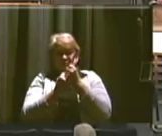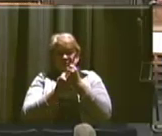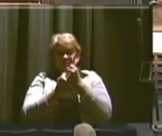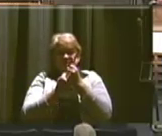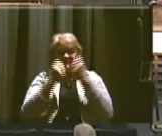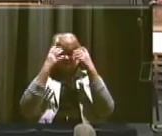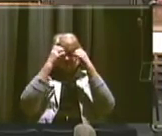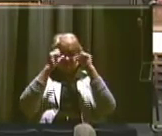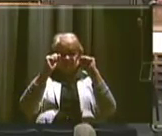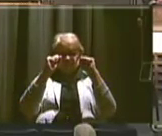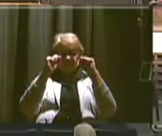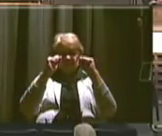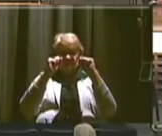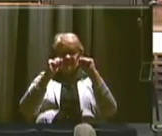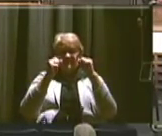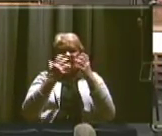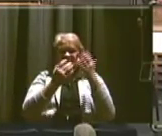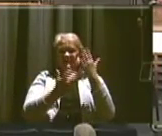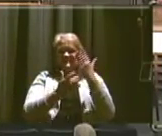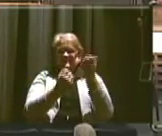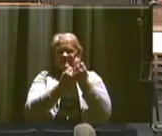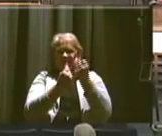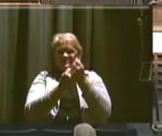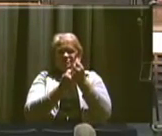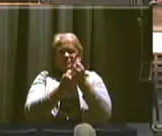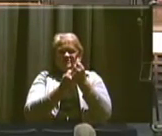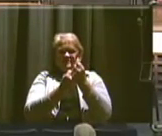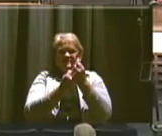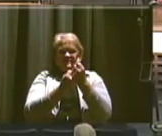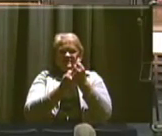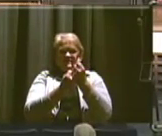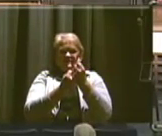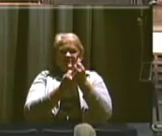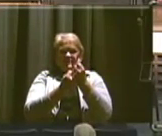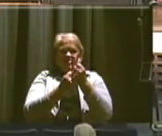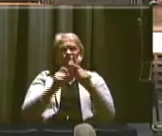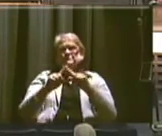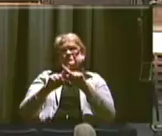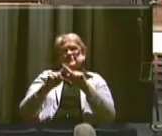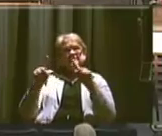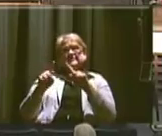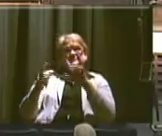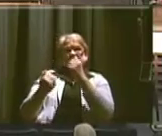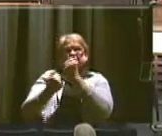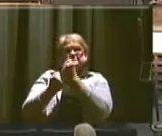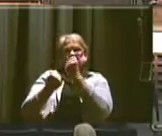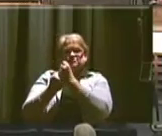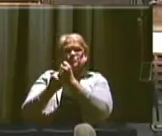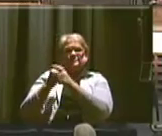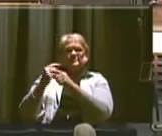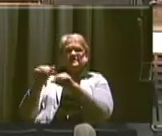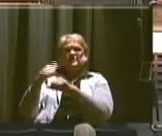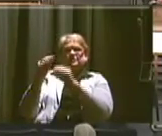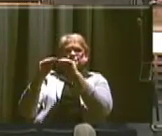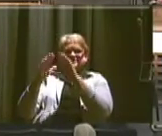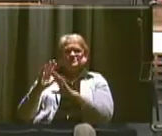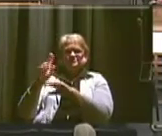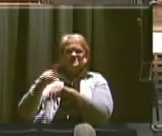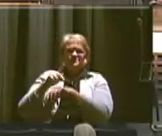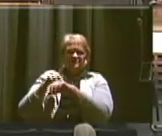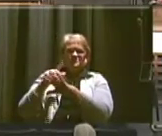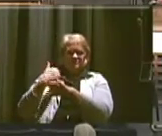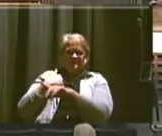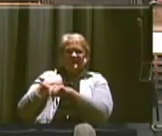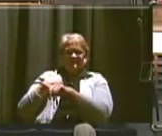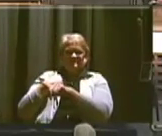superintendent that differs from the technology support that other teachers and principals and